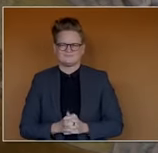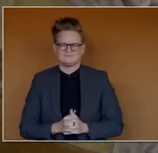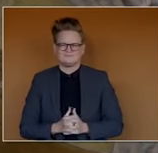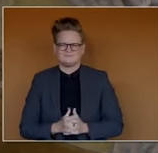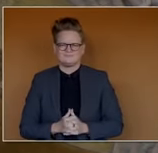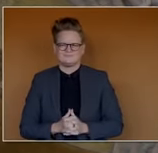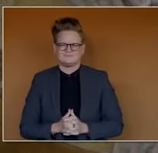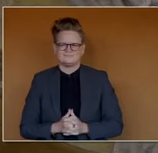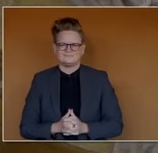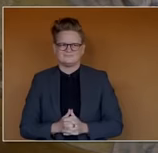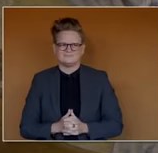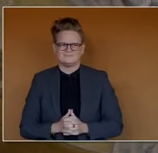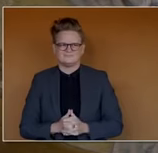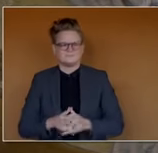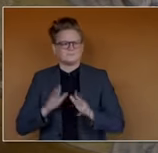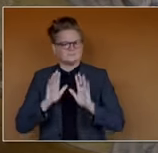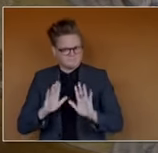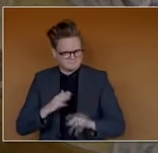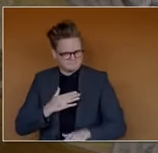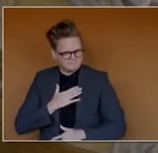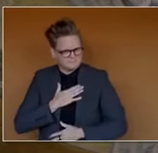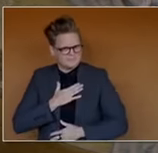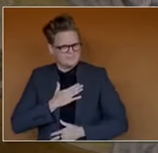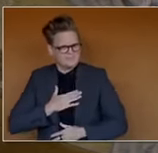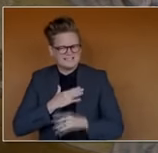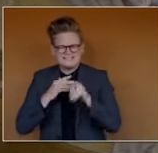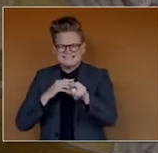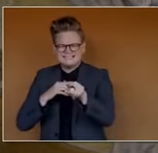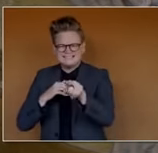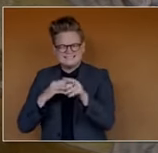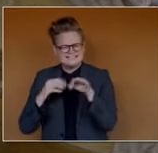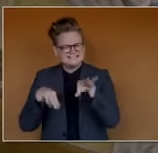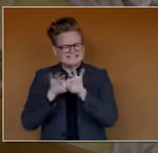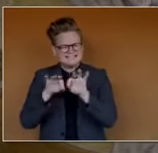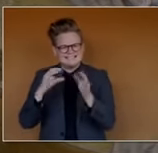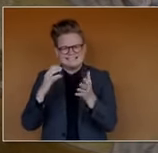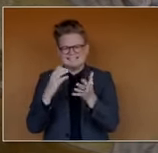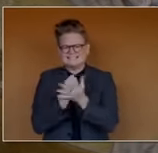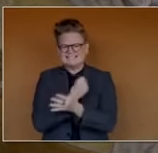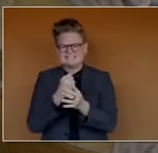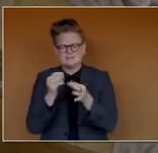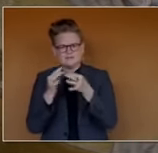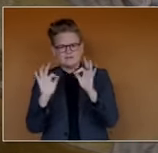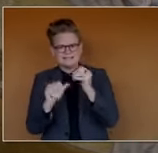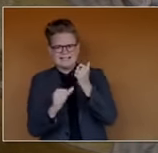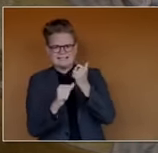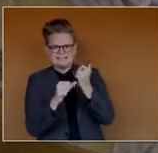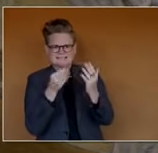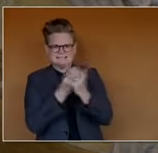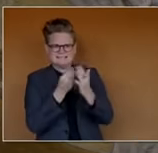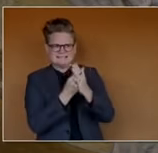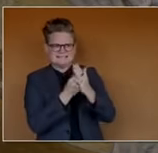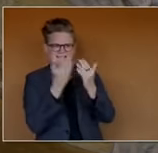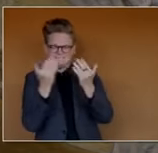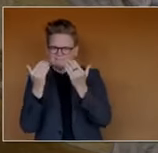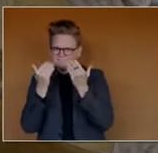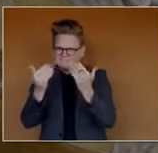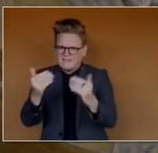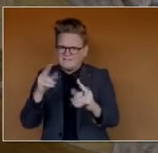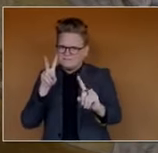Please take advantage of free assistance to file your taxes. Taxes are due 1 week from